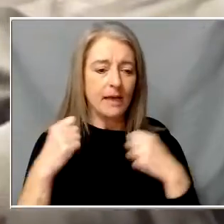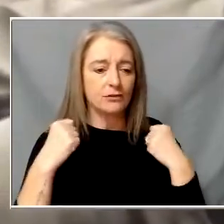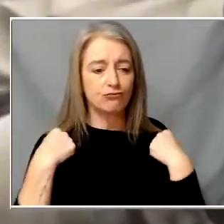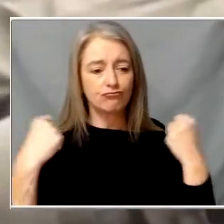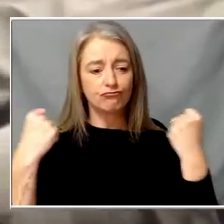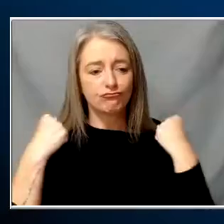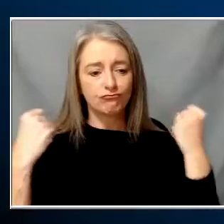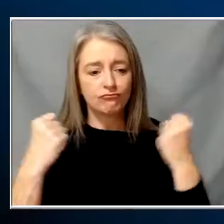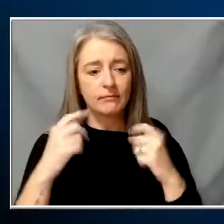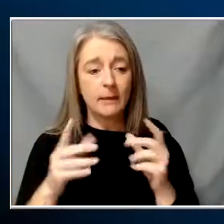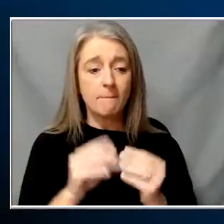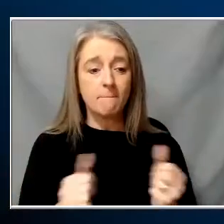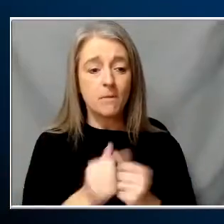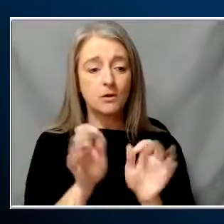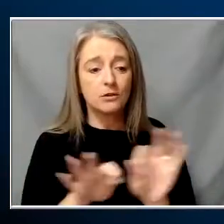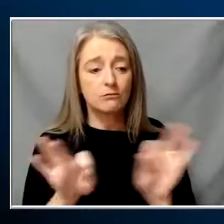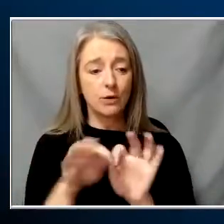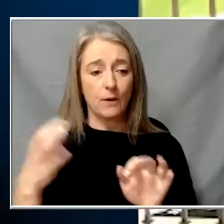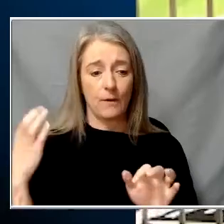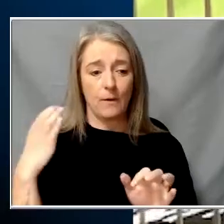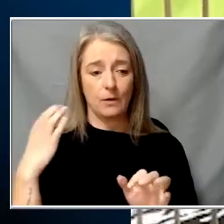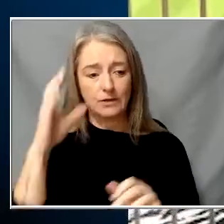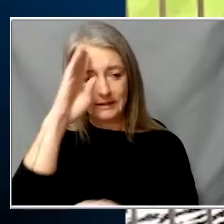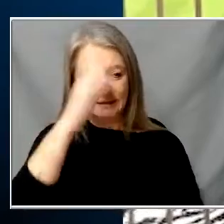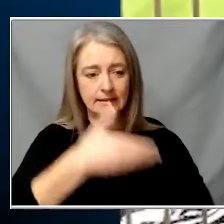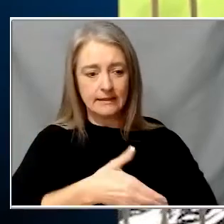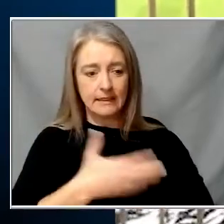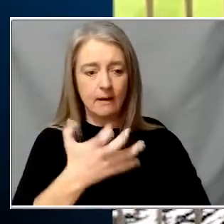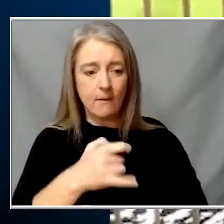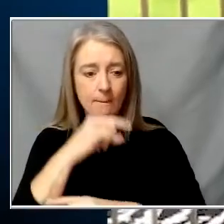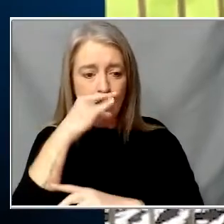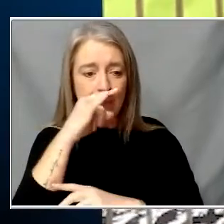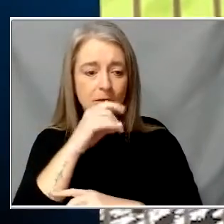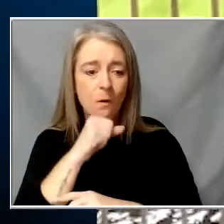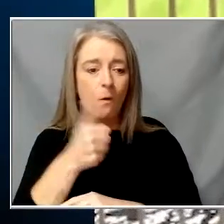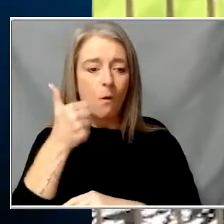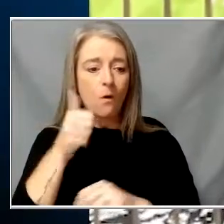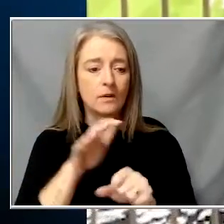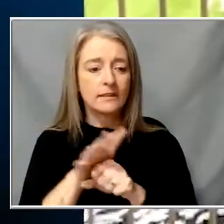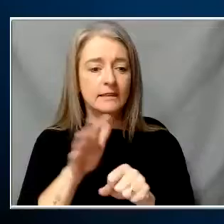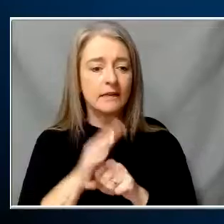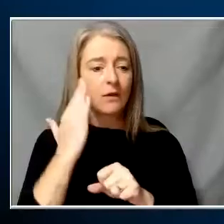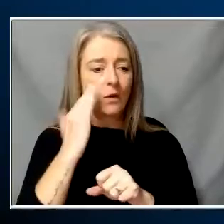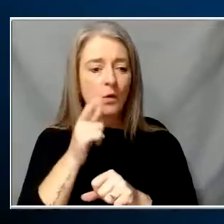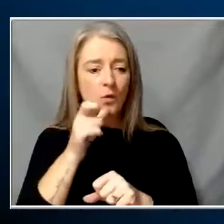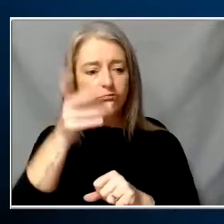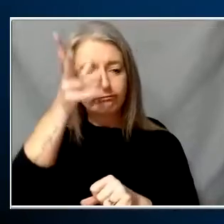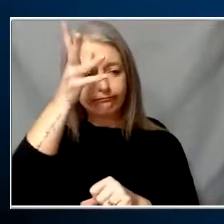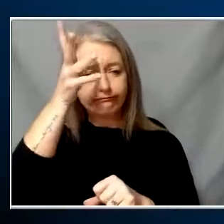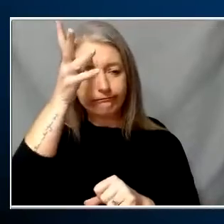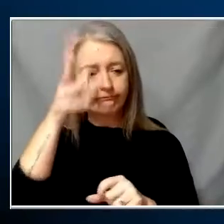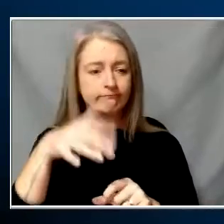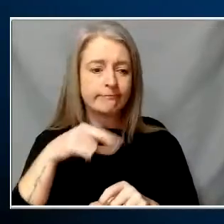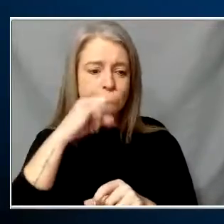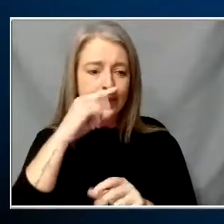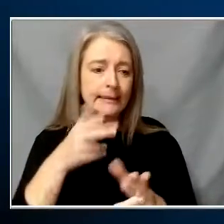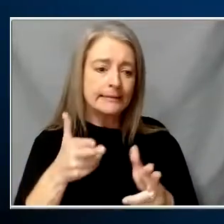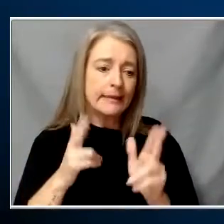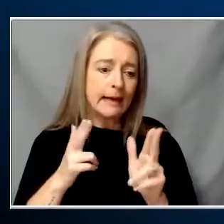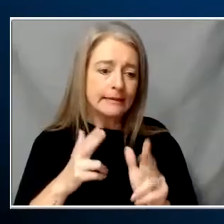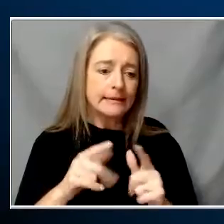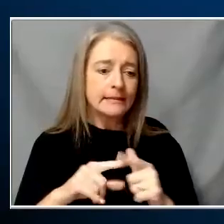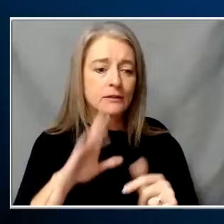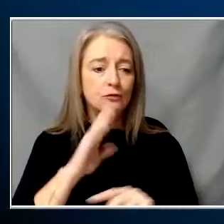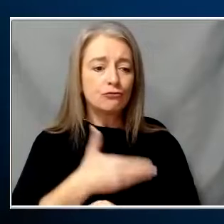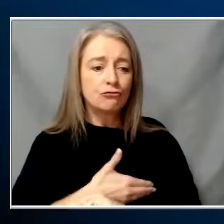most important, coaching his son. I want my kids to be old enough to know who their dad was. I want to take my son hunting. I want to take my daughters to